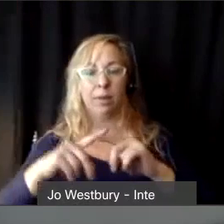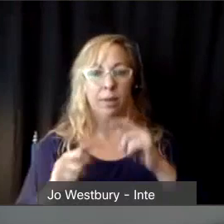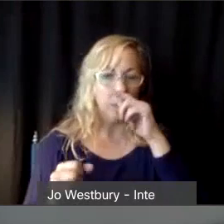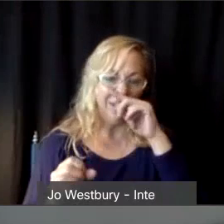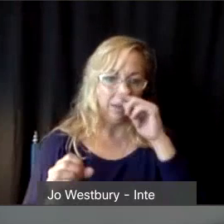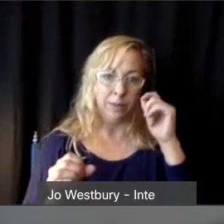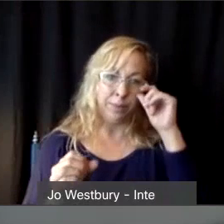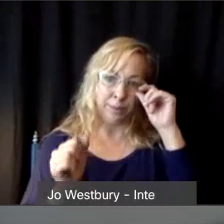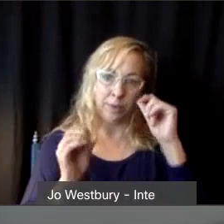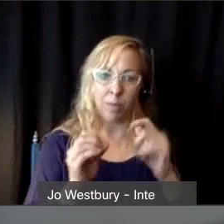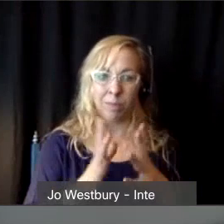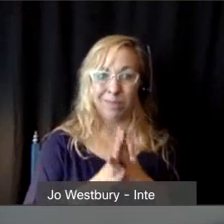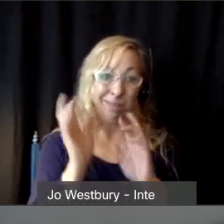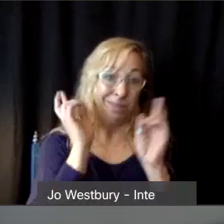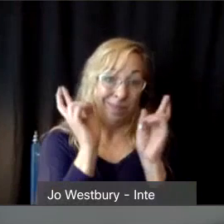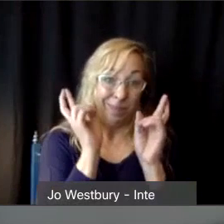So